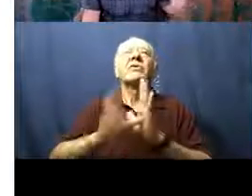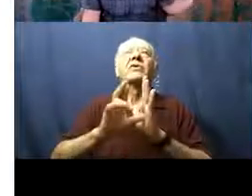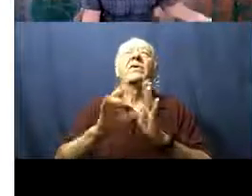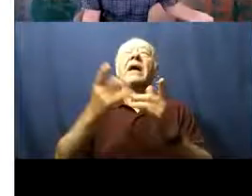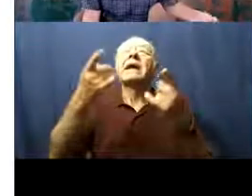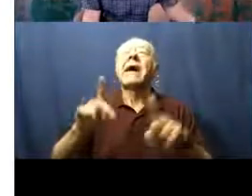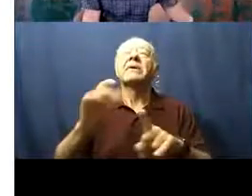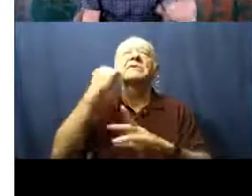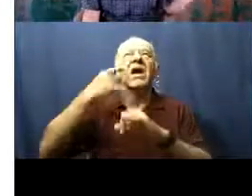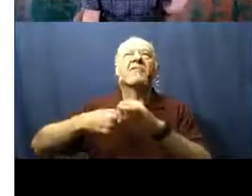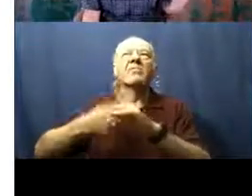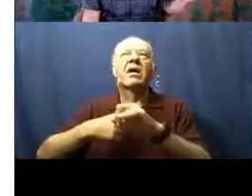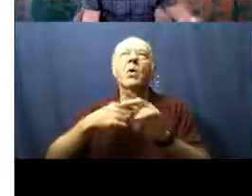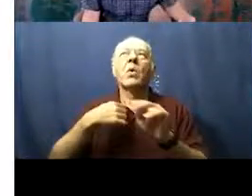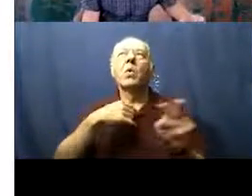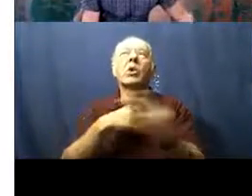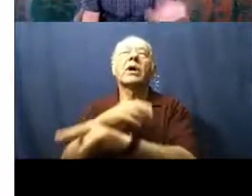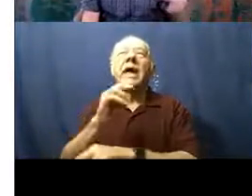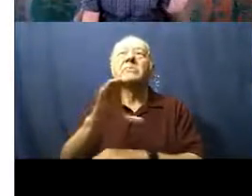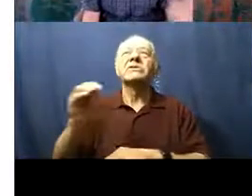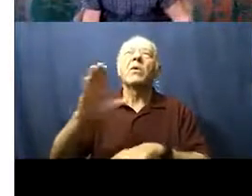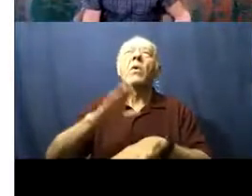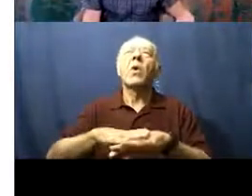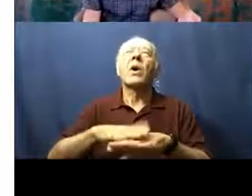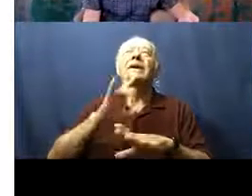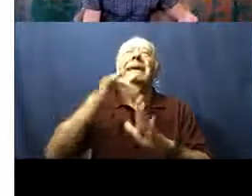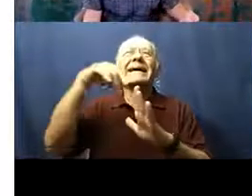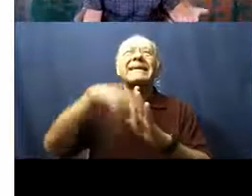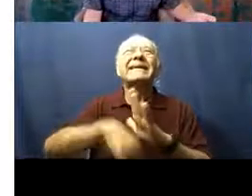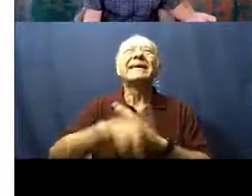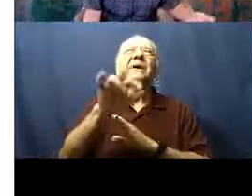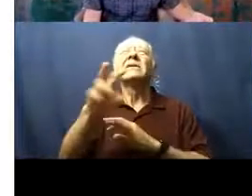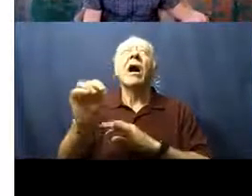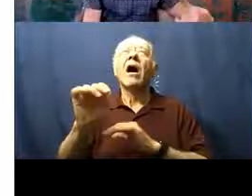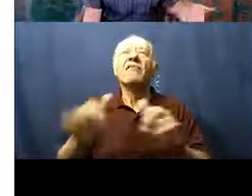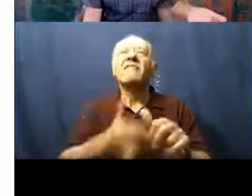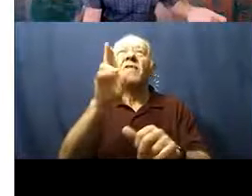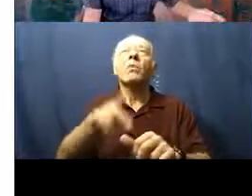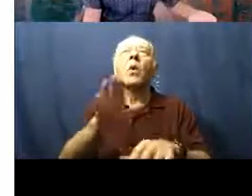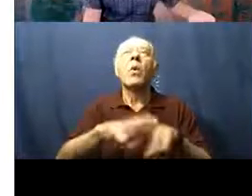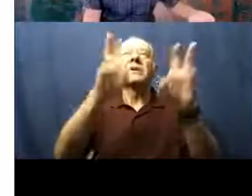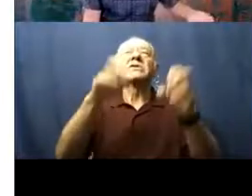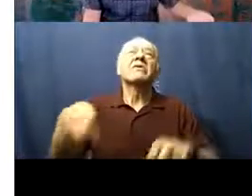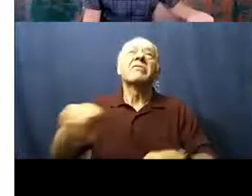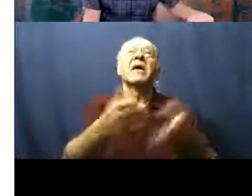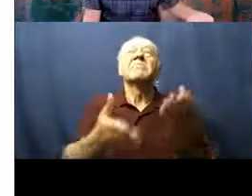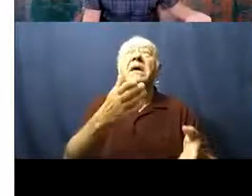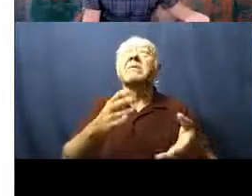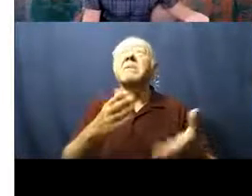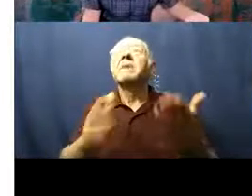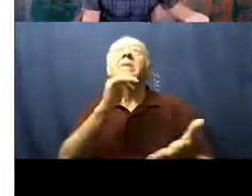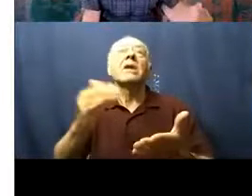month. We're looking at the MCOs on a deep dive and following up with them on issues that they may or may not be aware